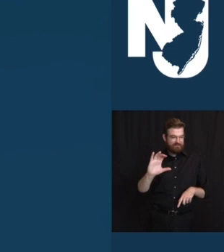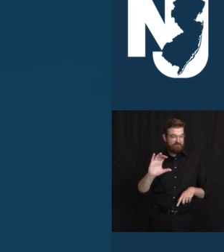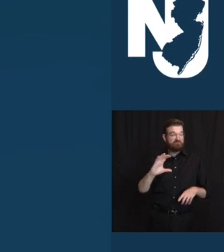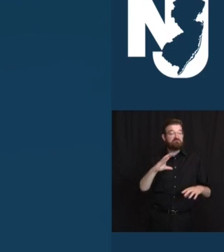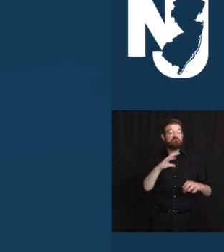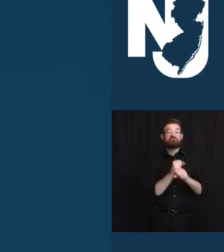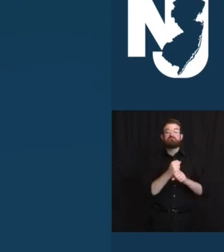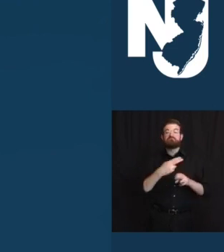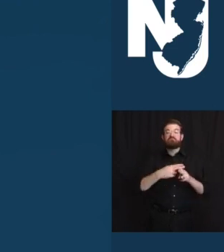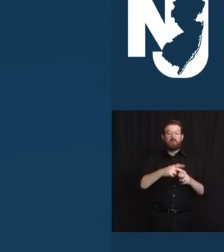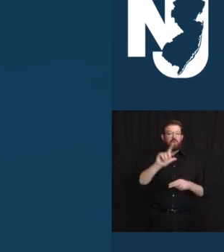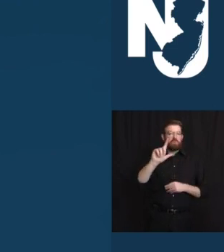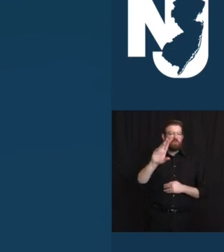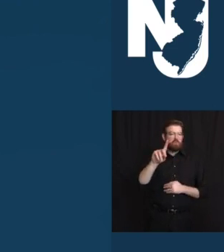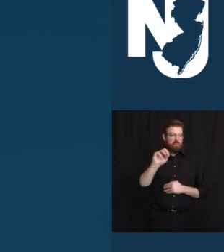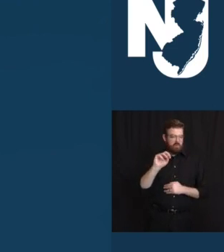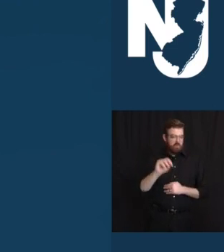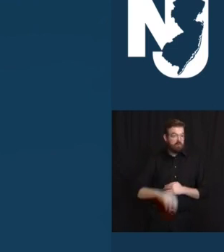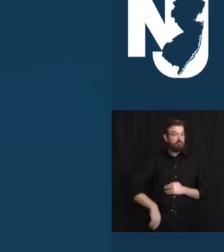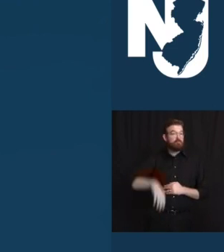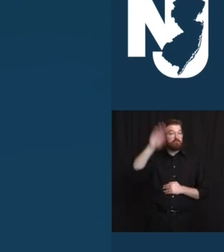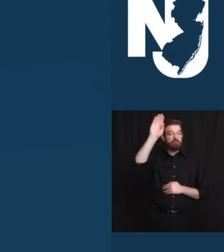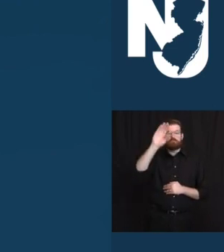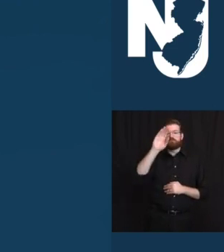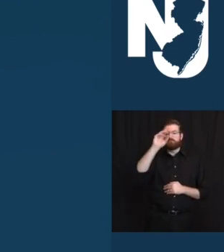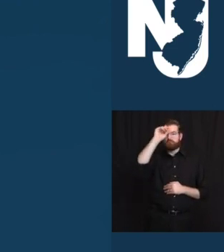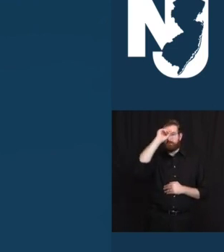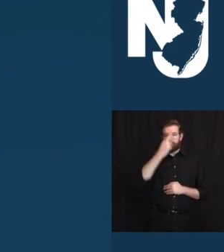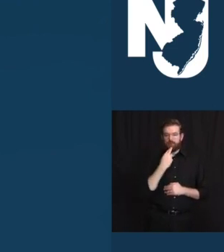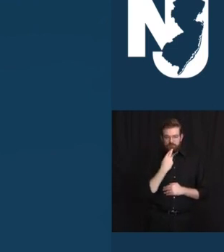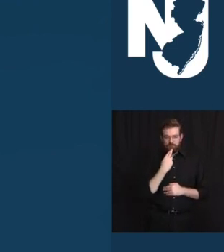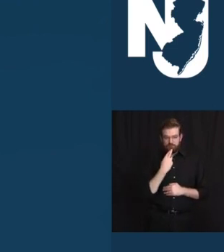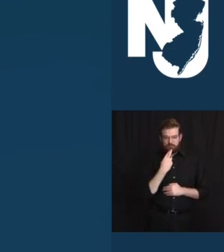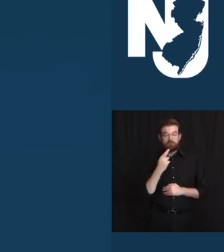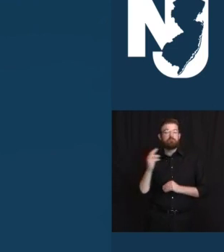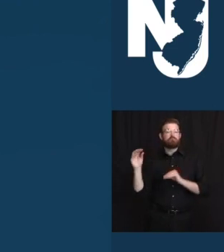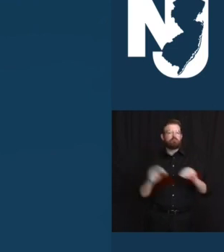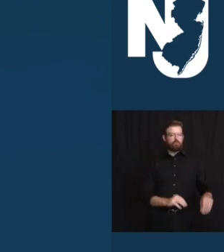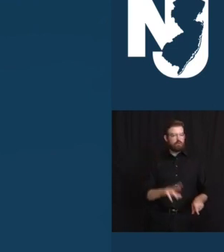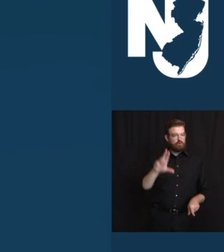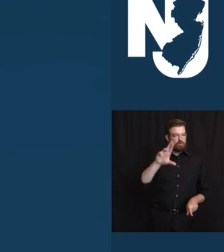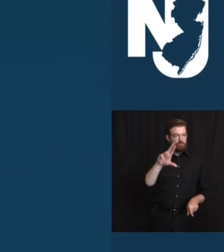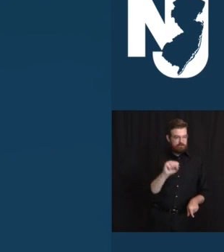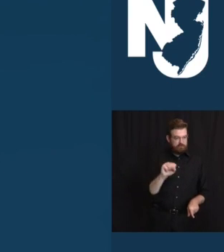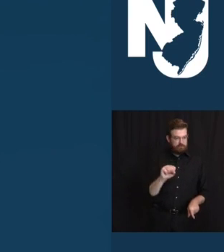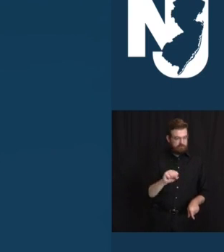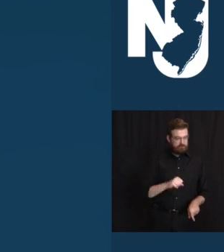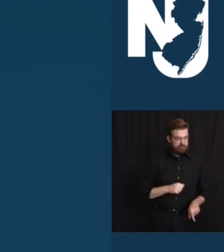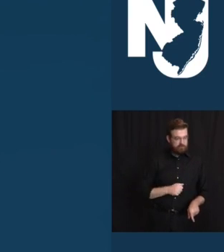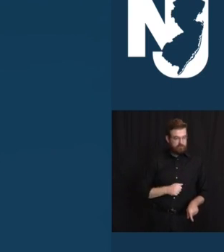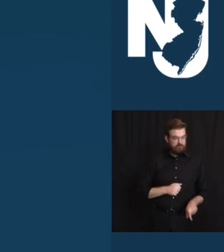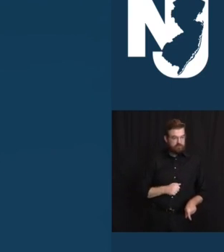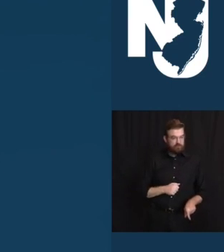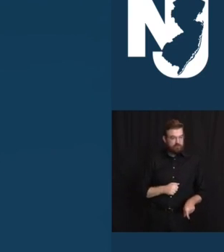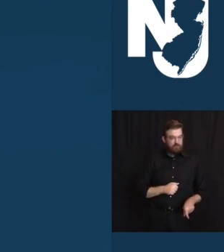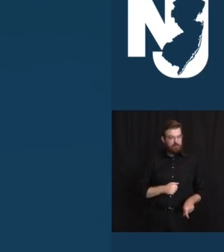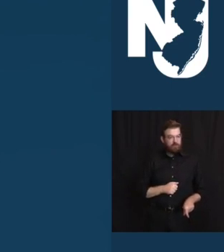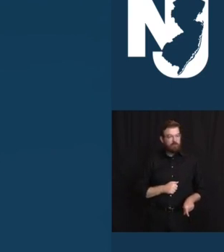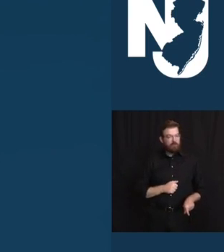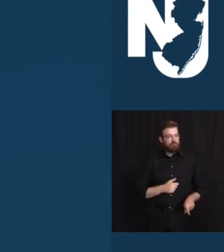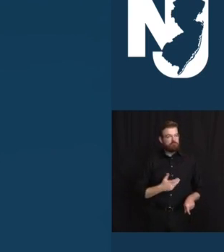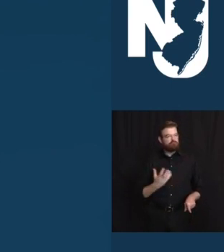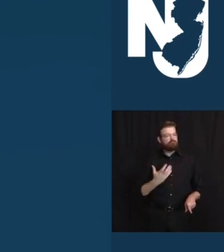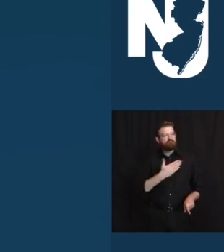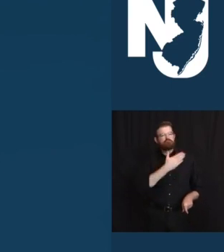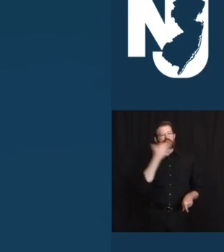to the United States as millions, tens of millions of others have, for better opportunities for himself and a better future for his